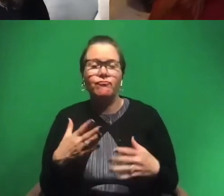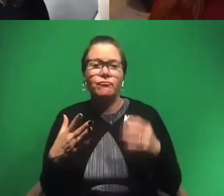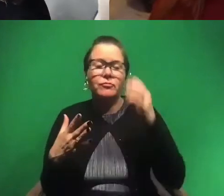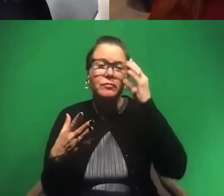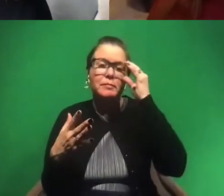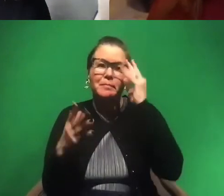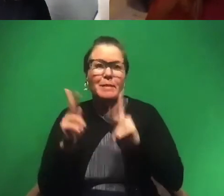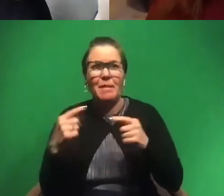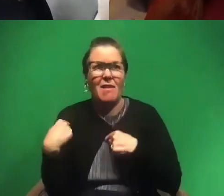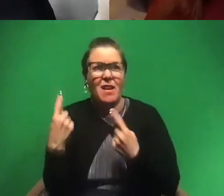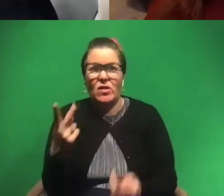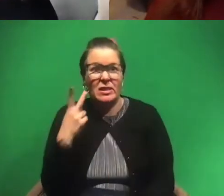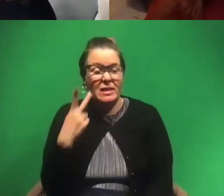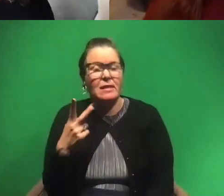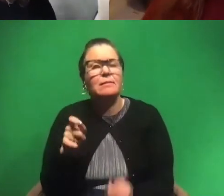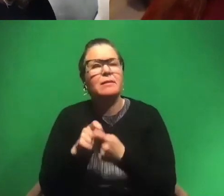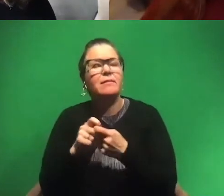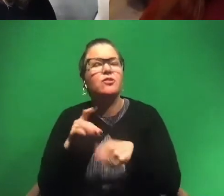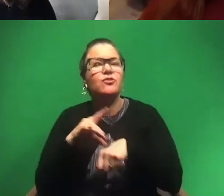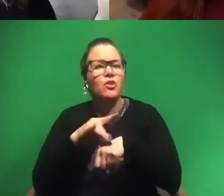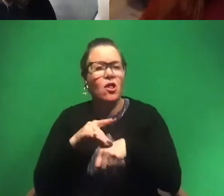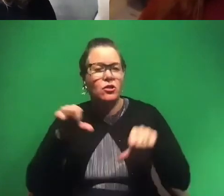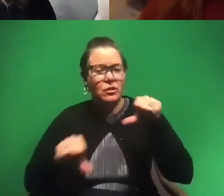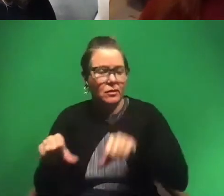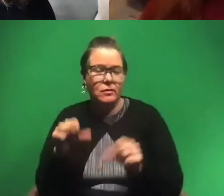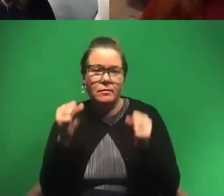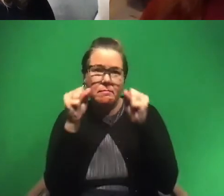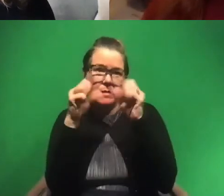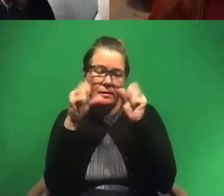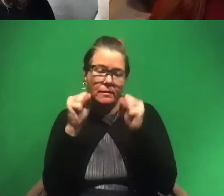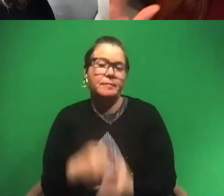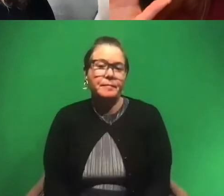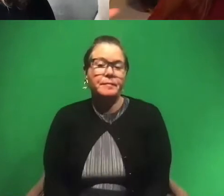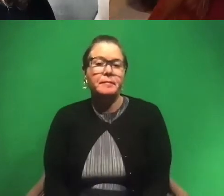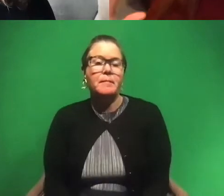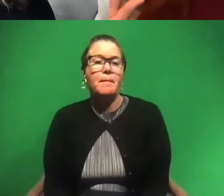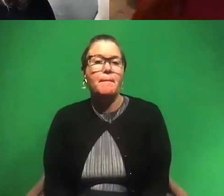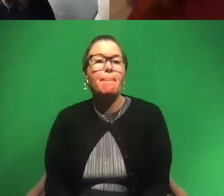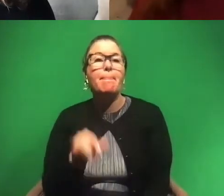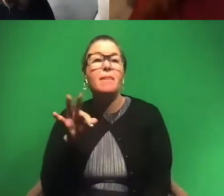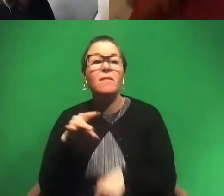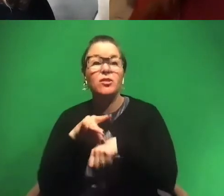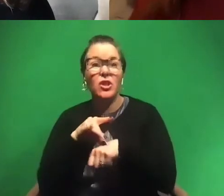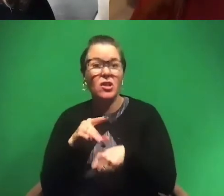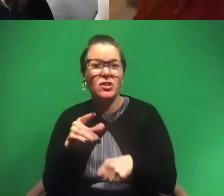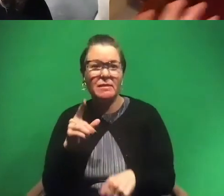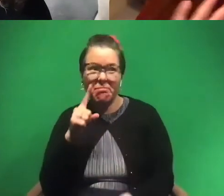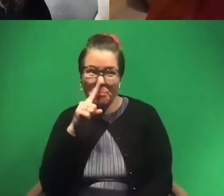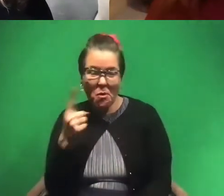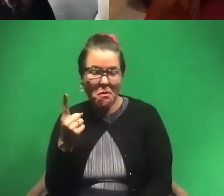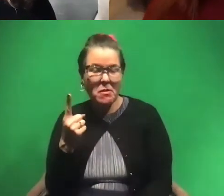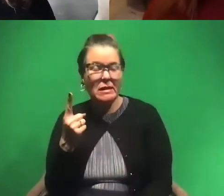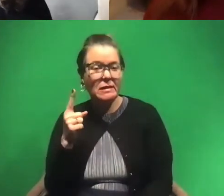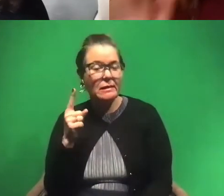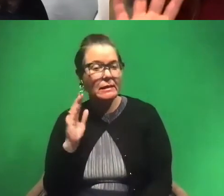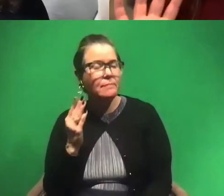ever seen, particularly with geology. She's amazing. So if geology doesn't sound interesting to you, show